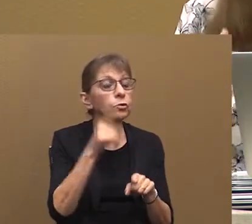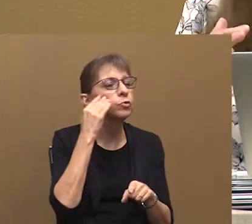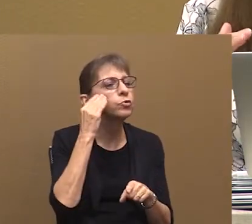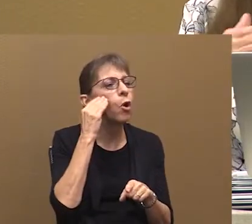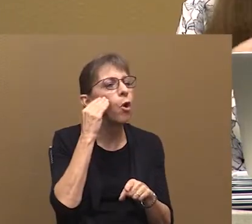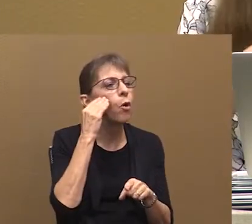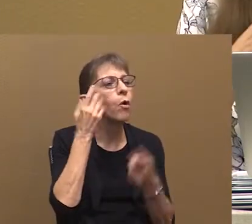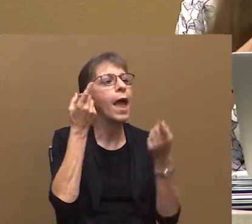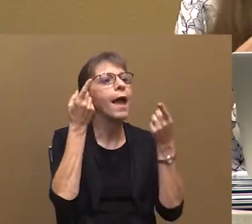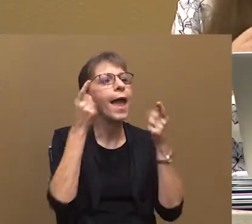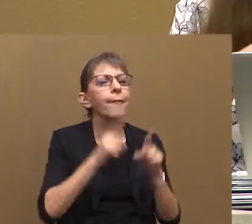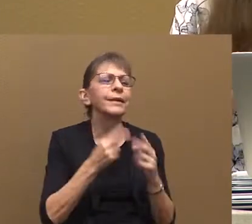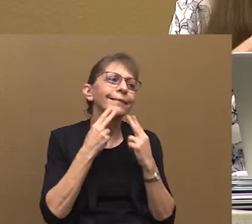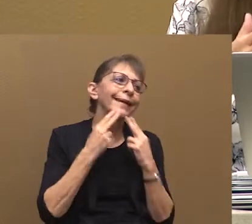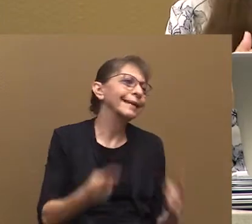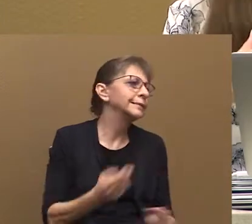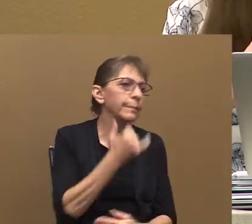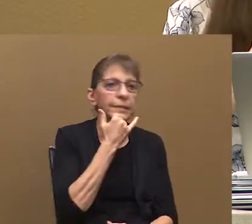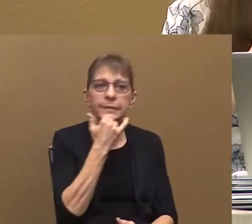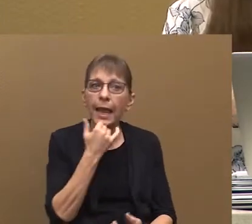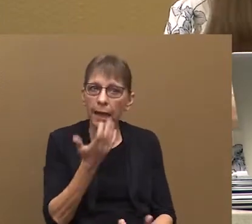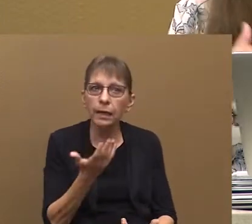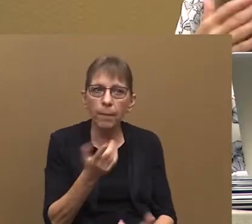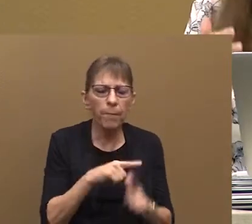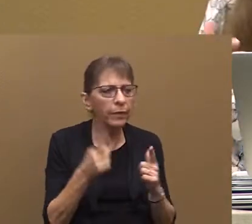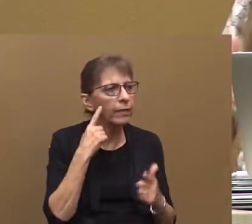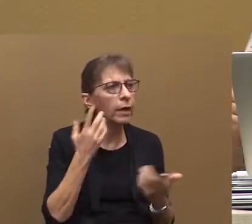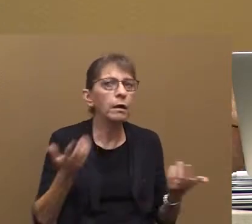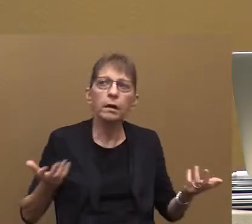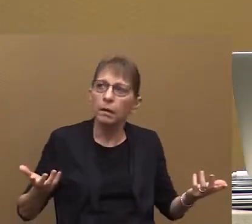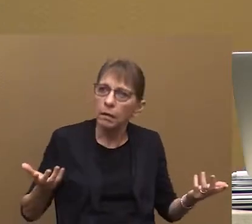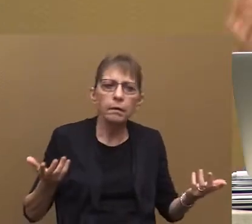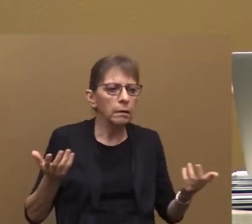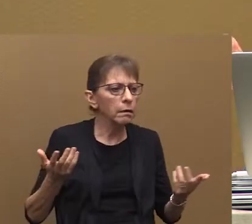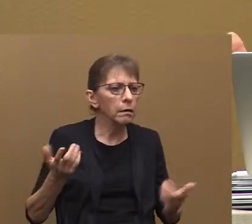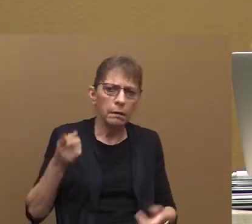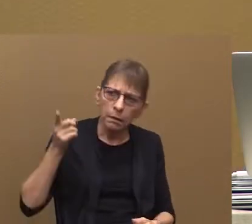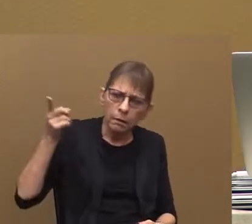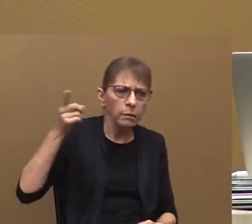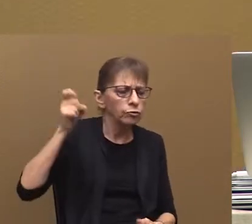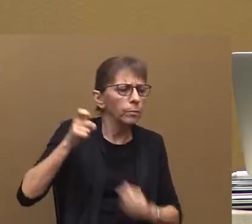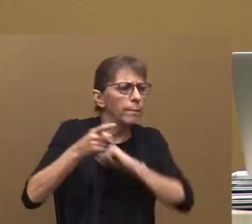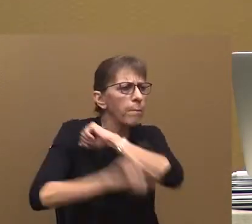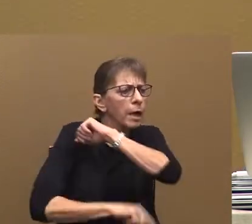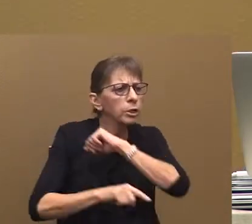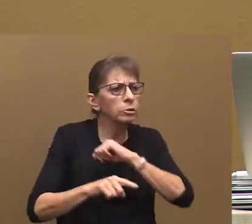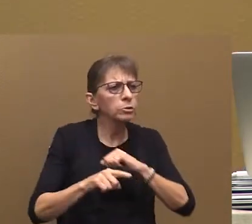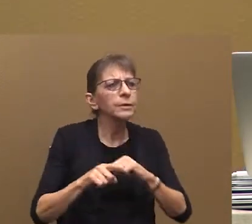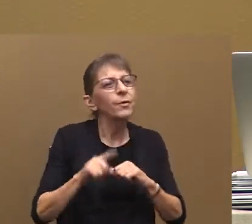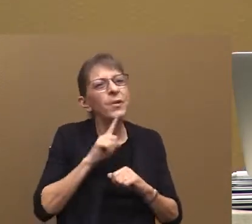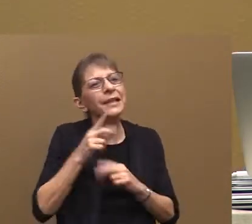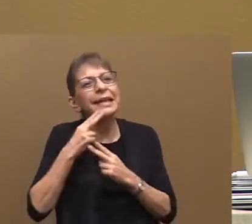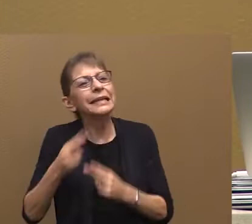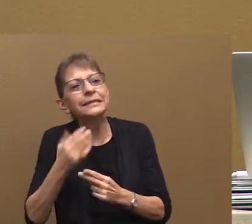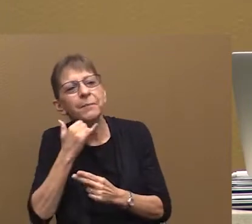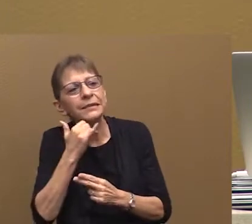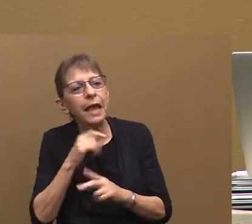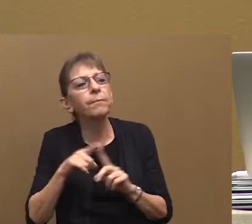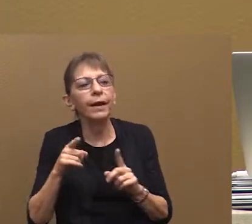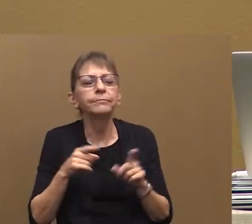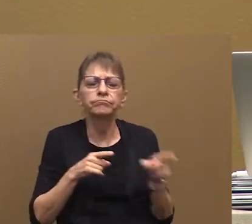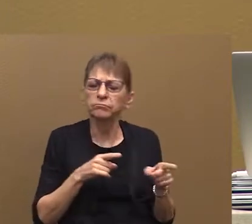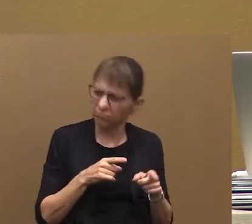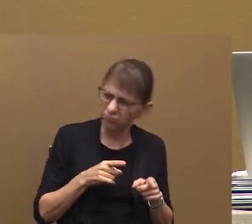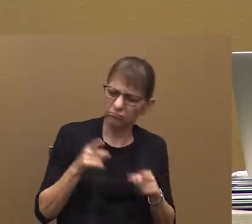where you know that it was just an innocent mistake, but they think that the other person should be punished or should be in trouble